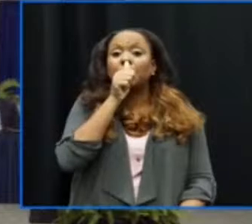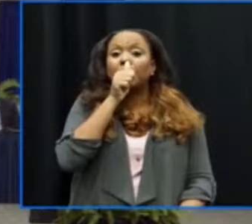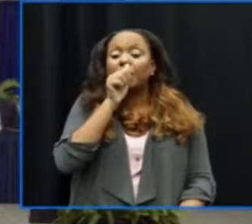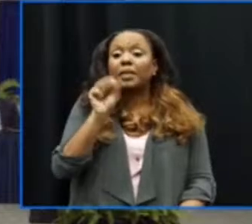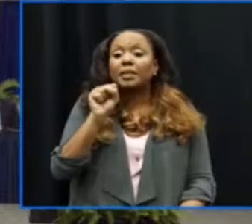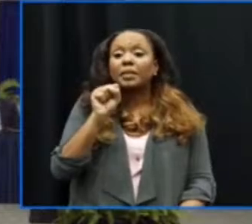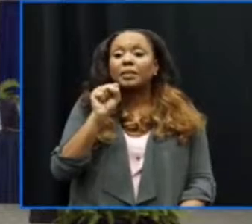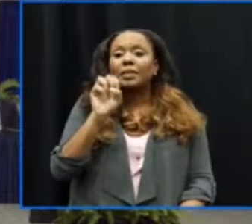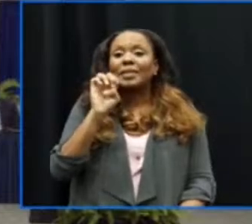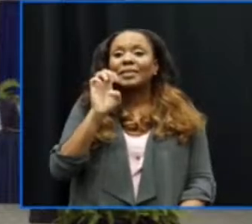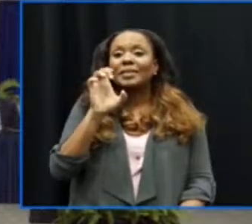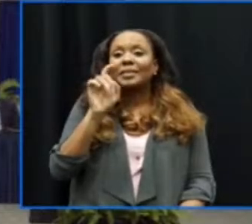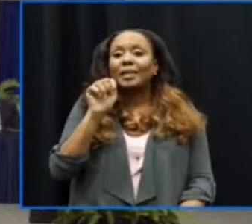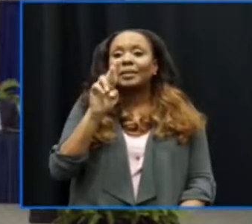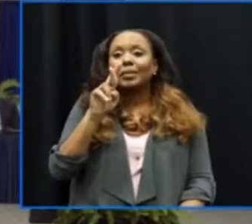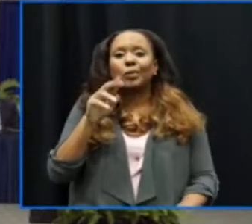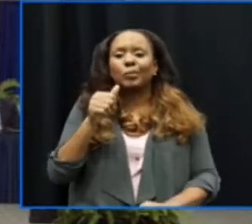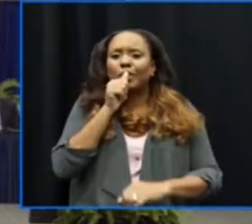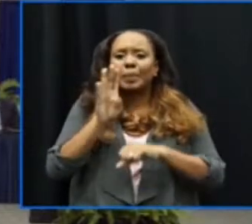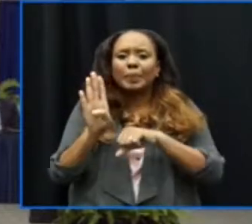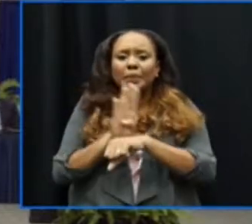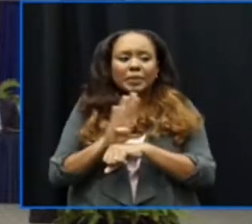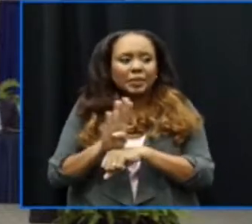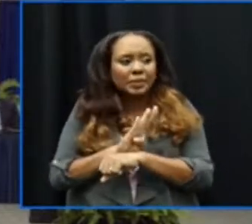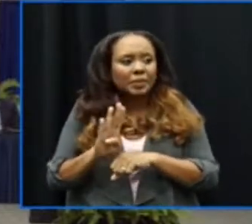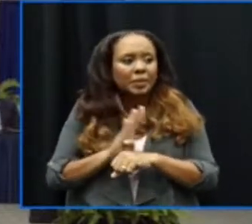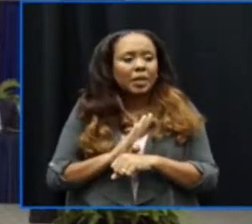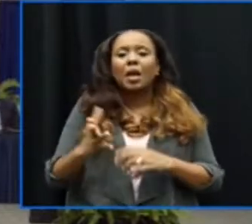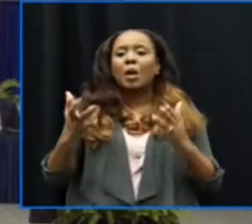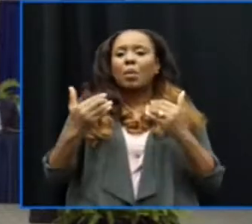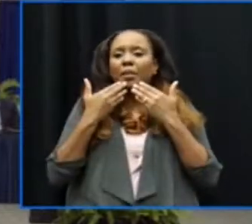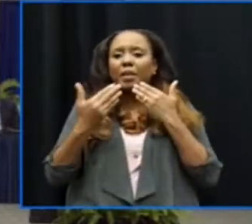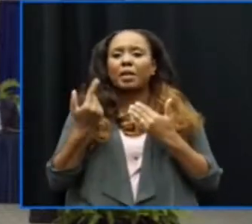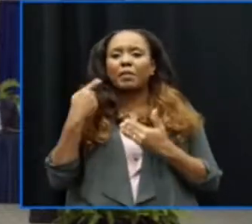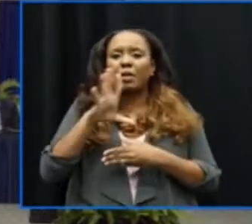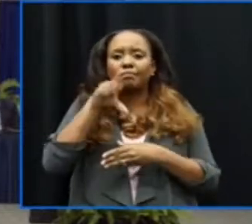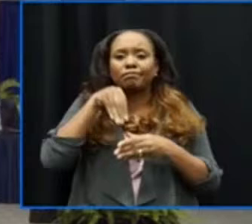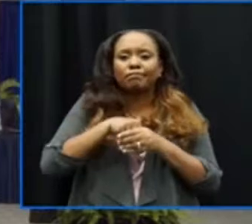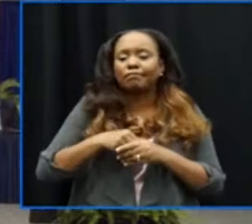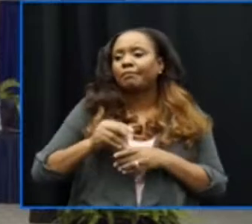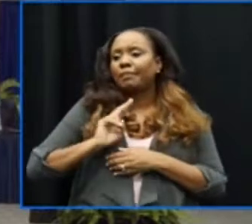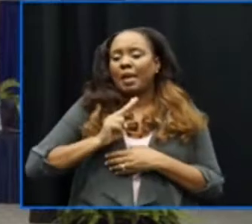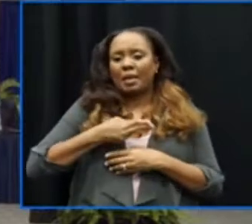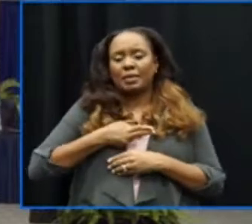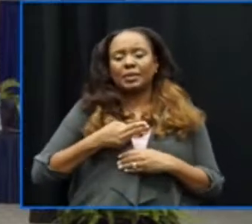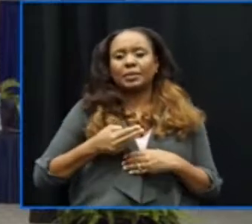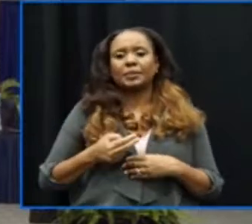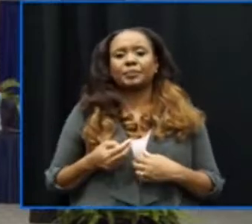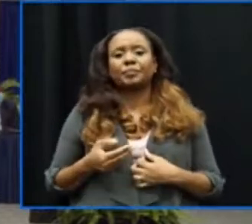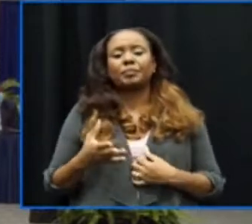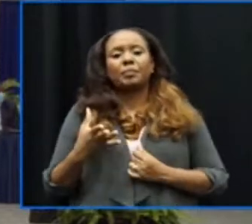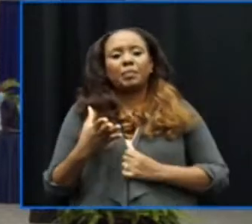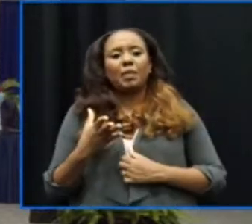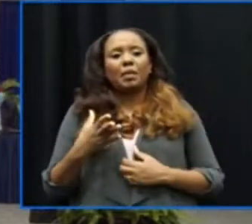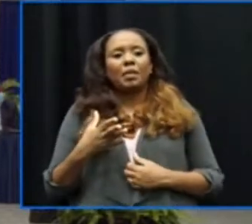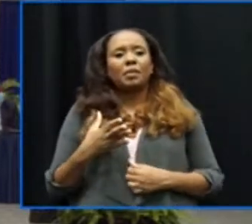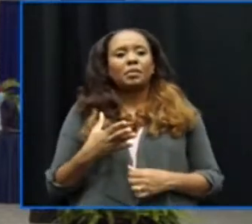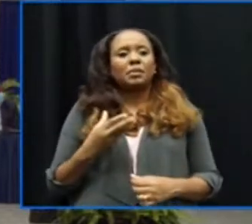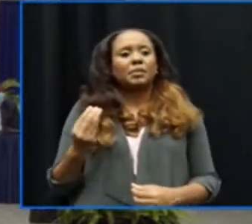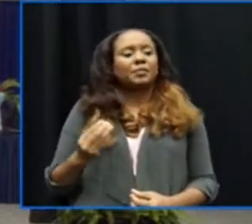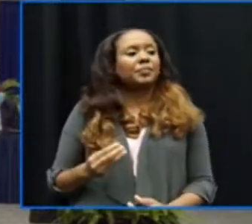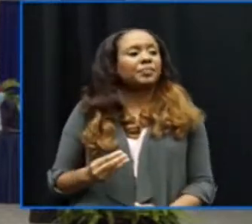involved in the discussion and being engaged and contributing towards what is